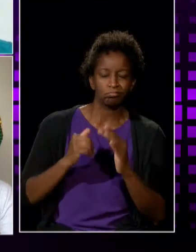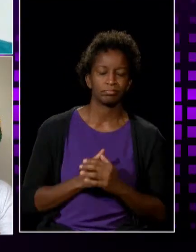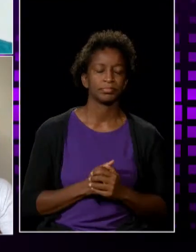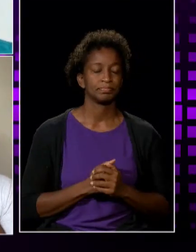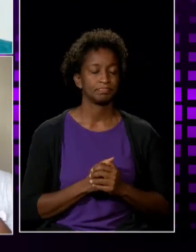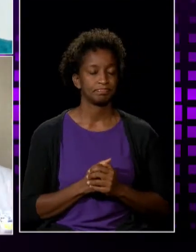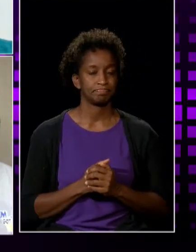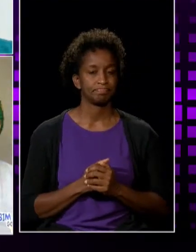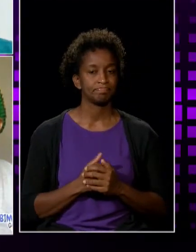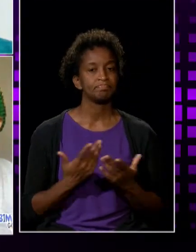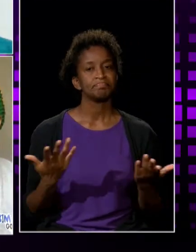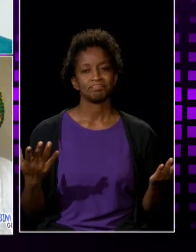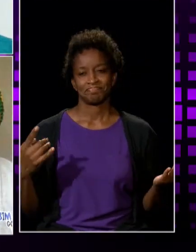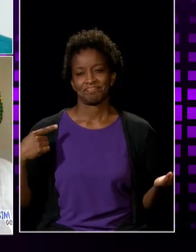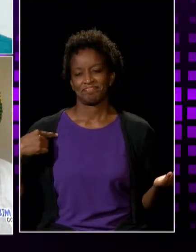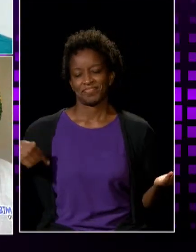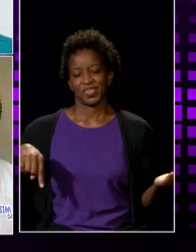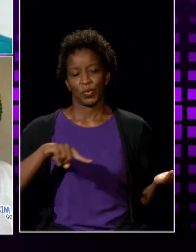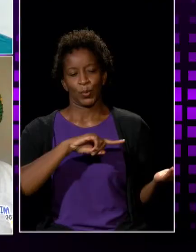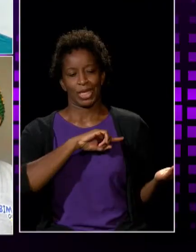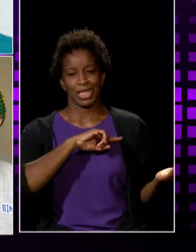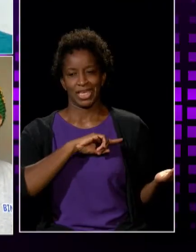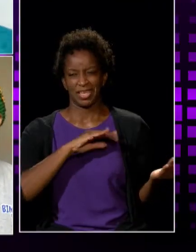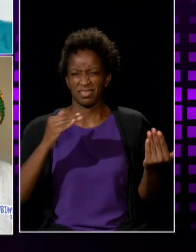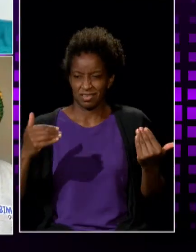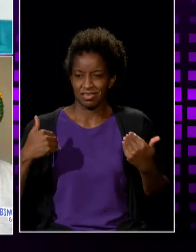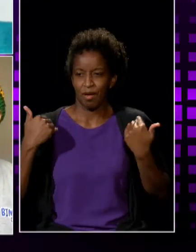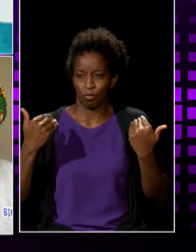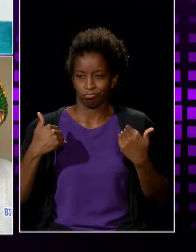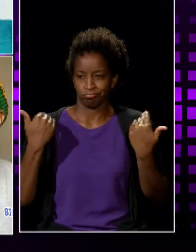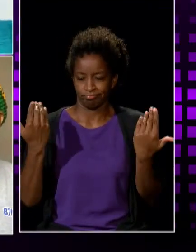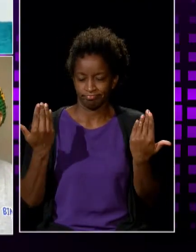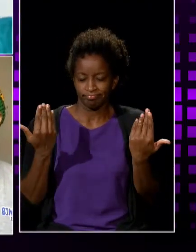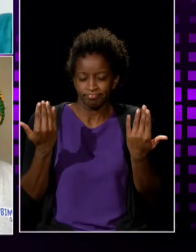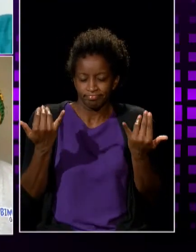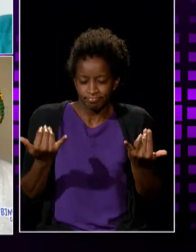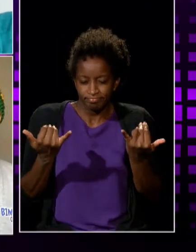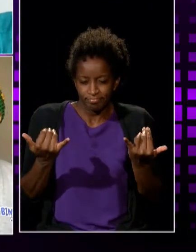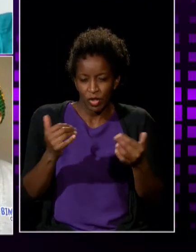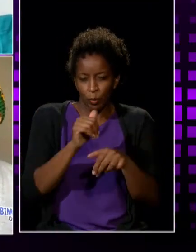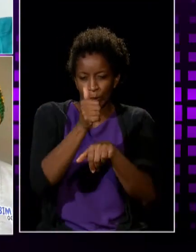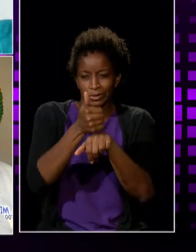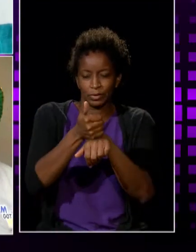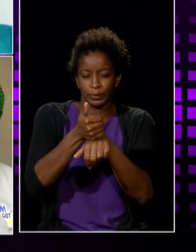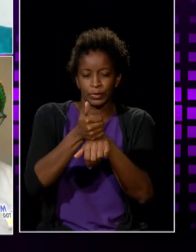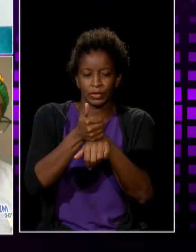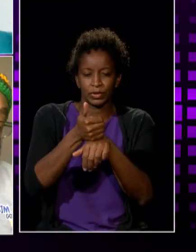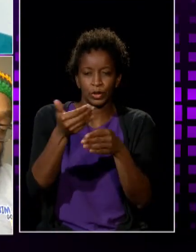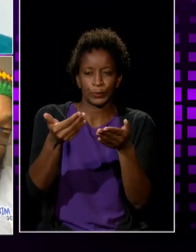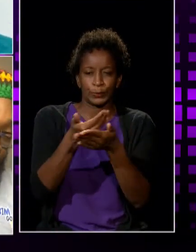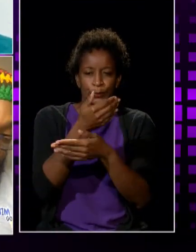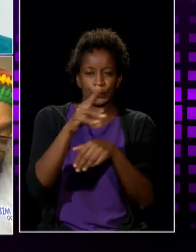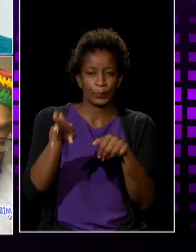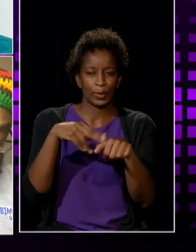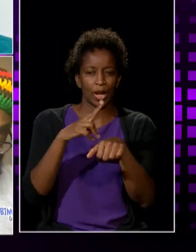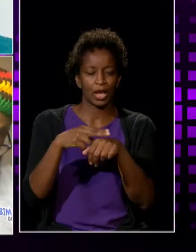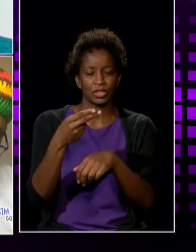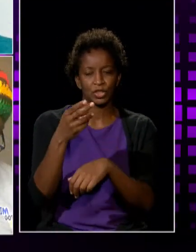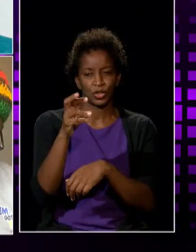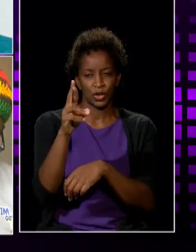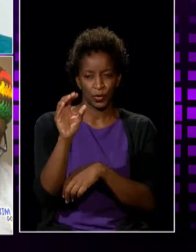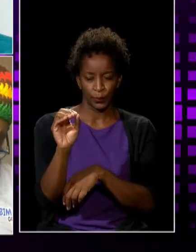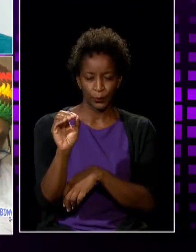young people on this show, and now that we've seen our new national hero be someone in our age range,